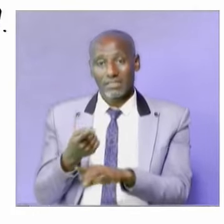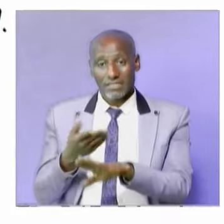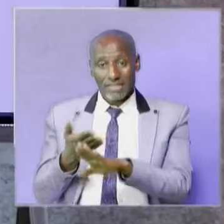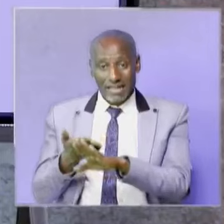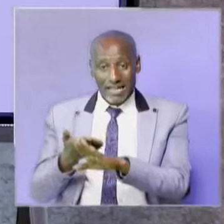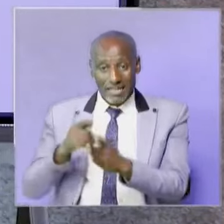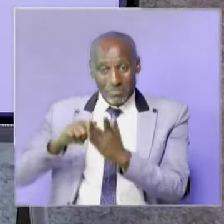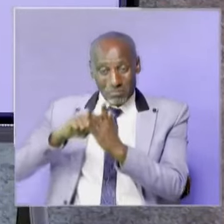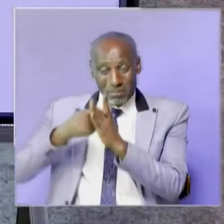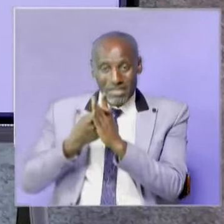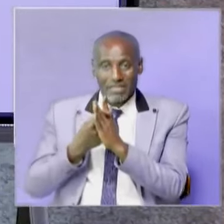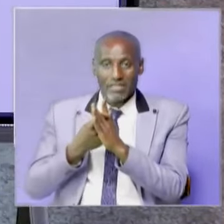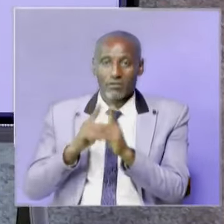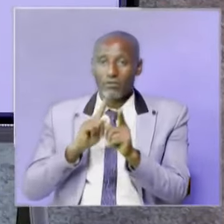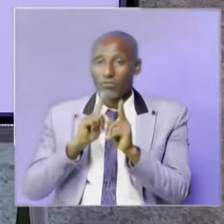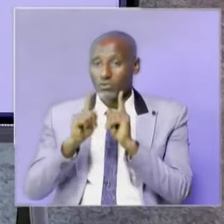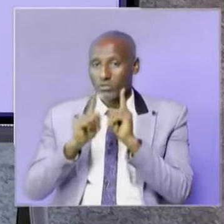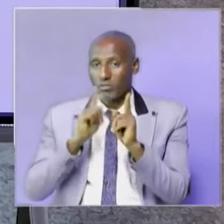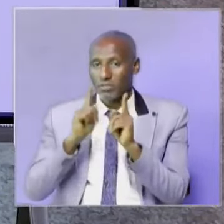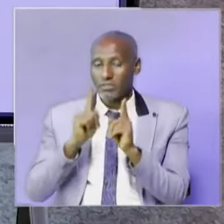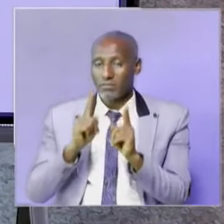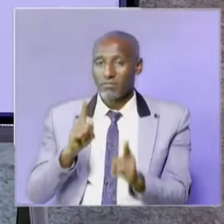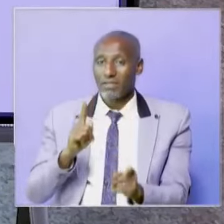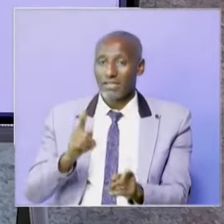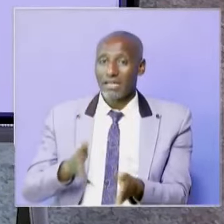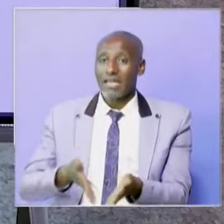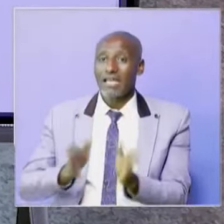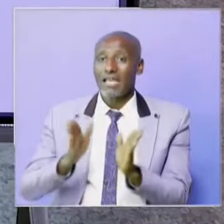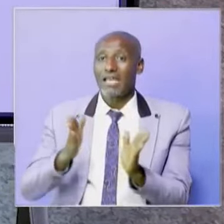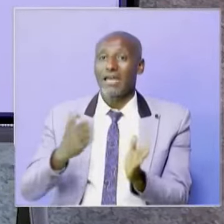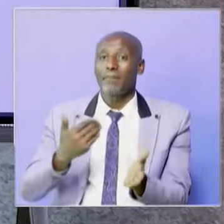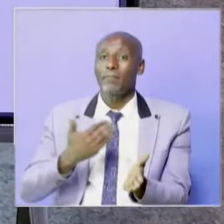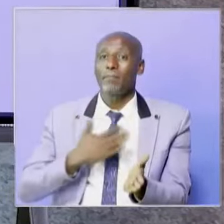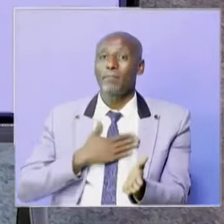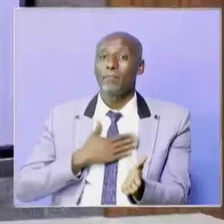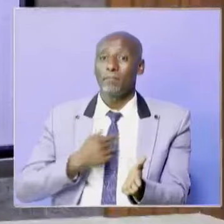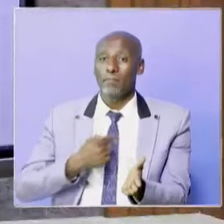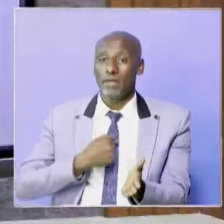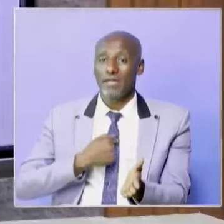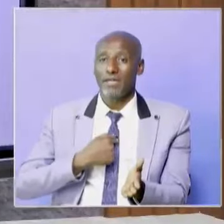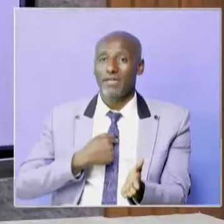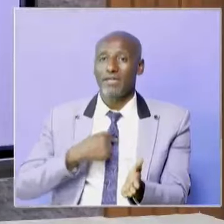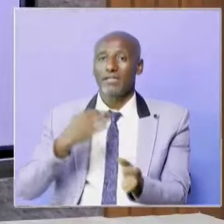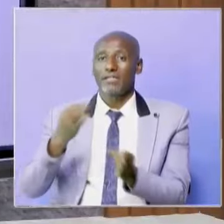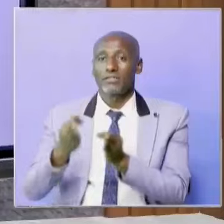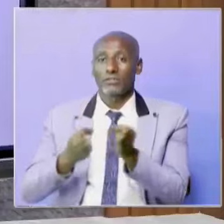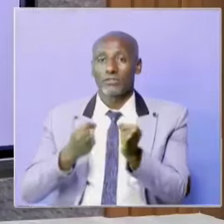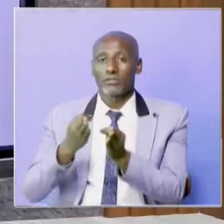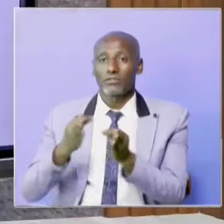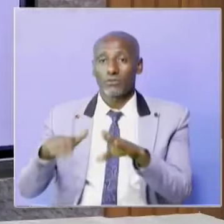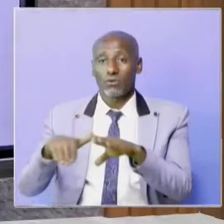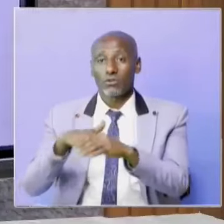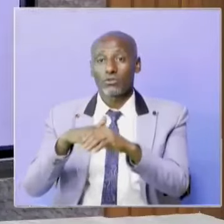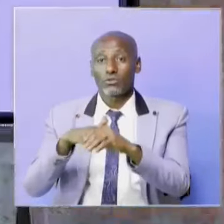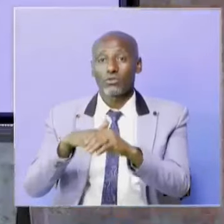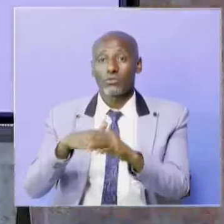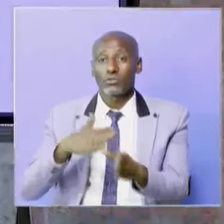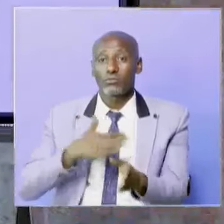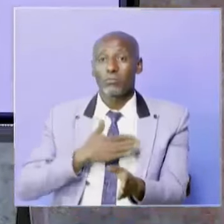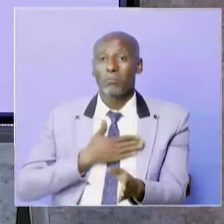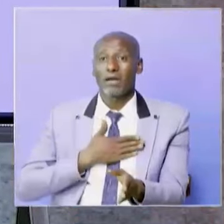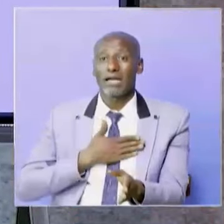okay? At the beginning of your speech, you can say, let me introduce myself. Then, my name